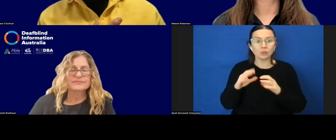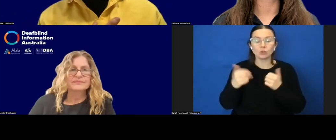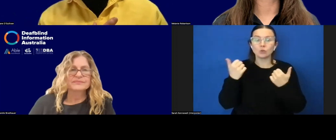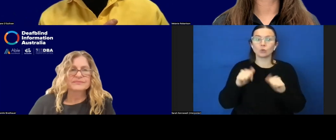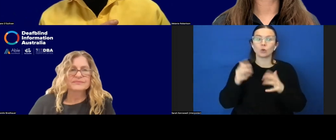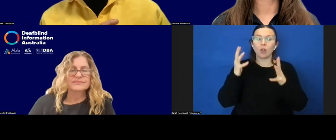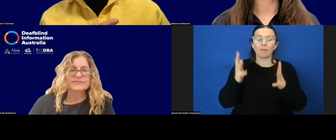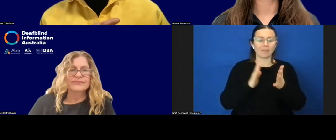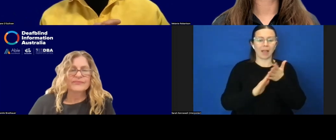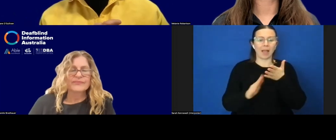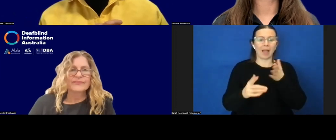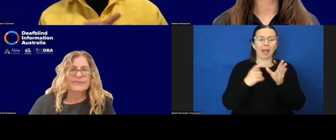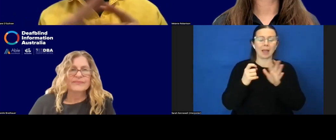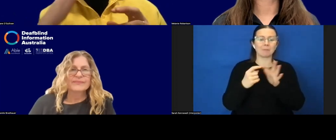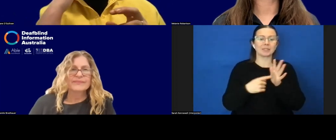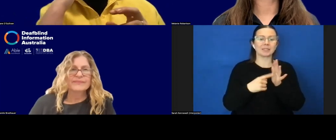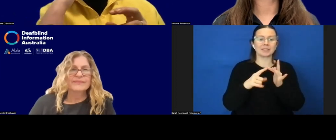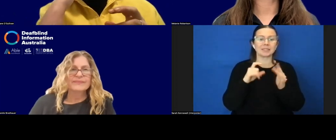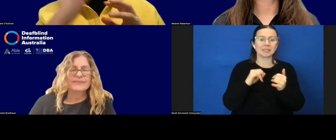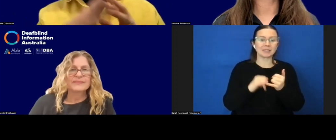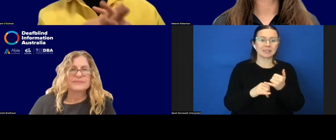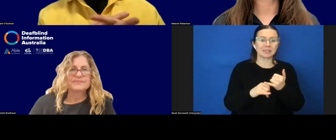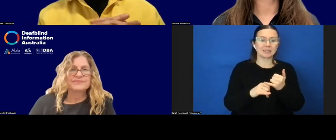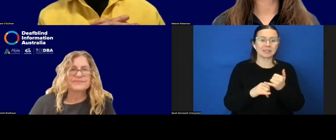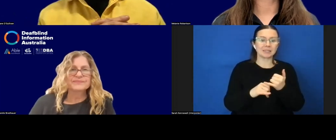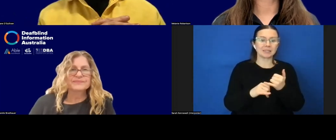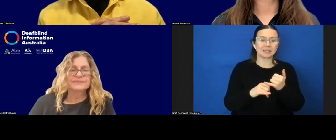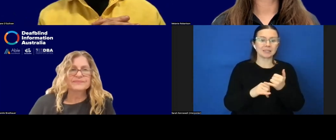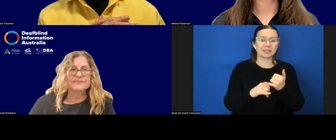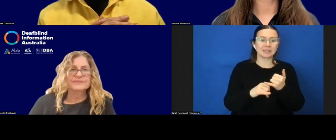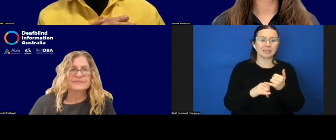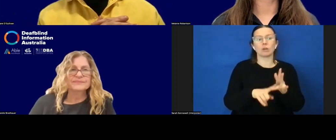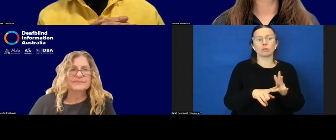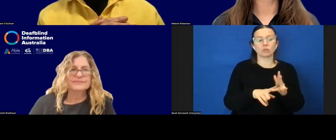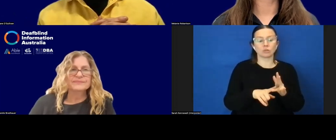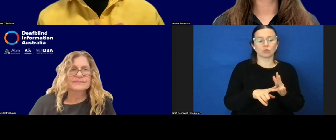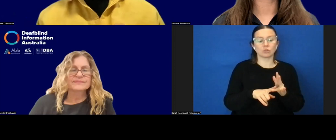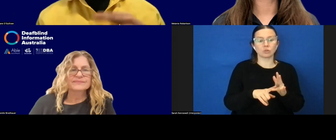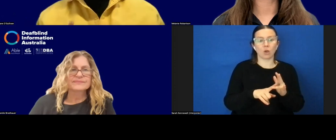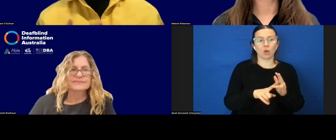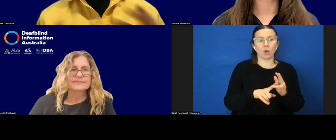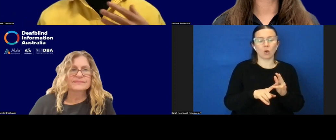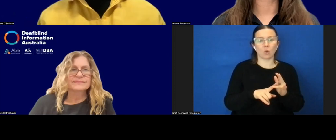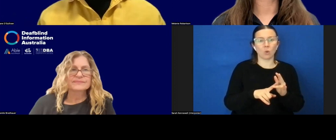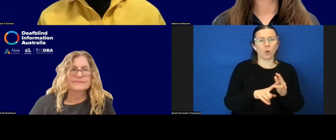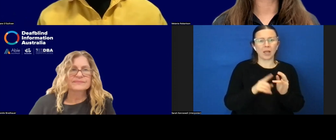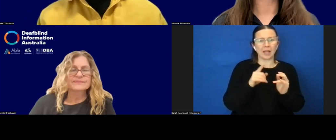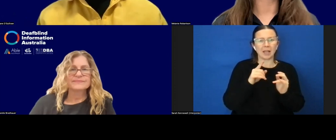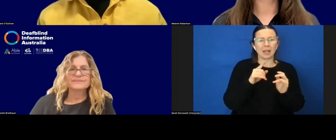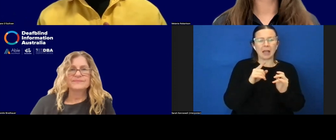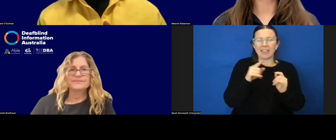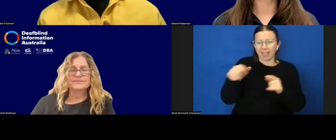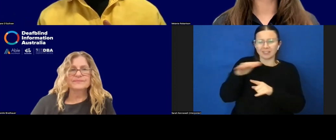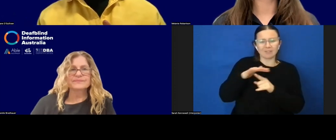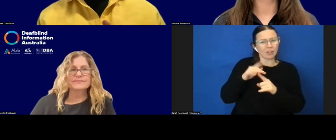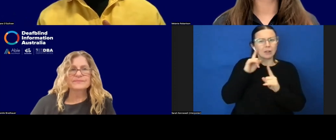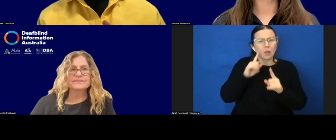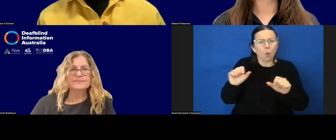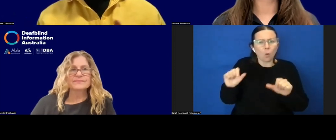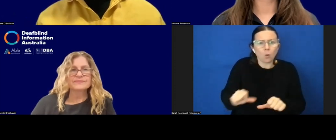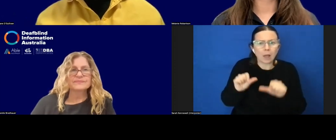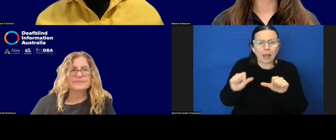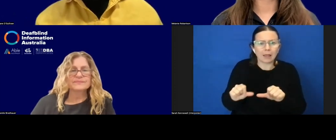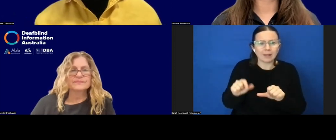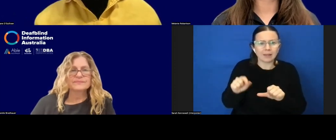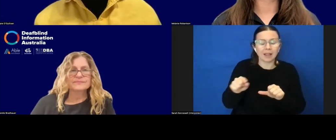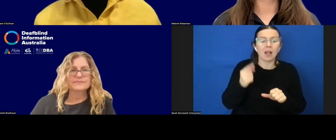stuff. And and so I think it's just knowing that you can establish that that's OK, because I think that